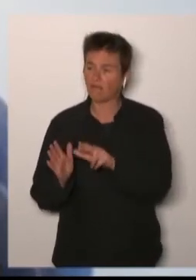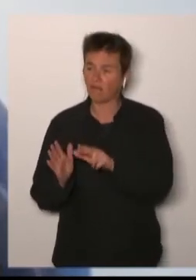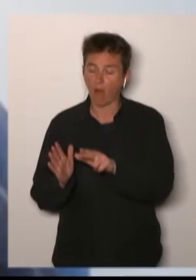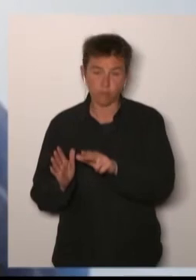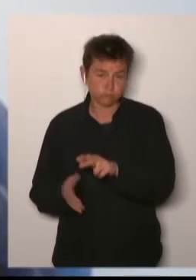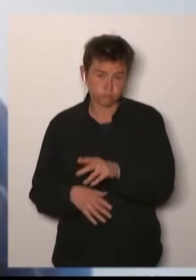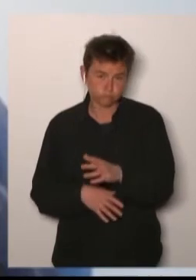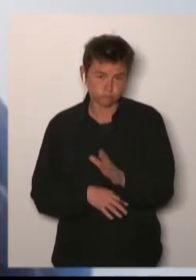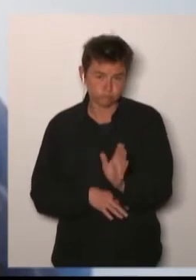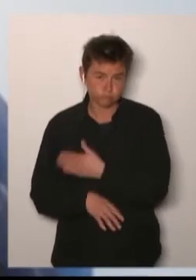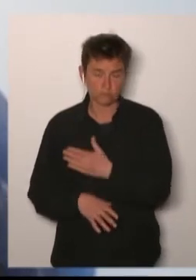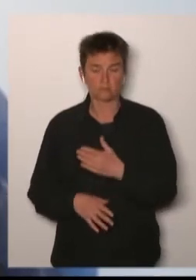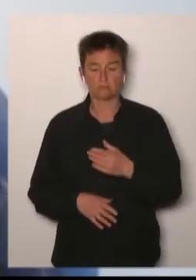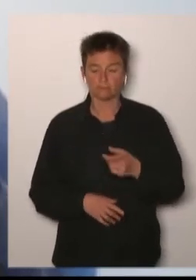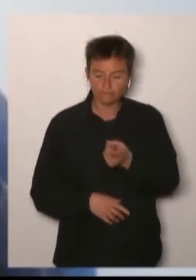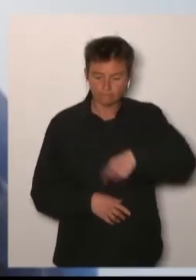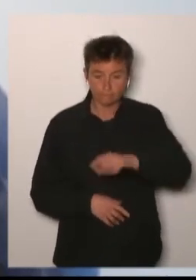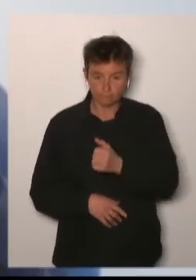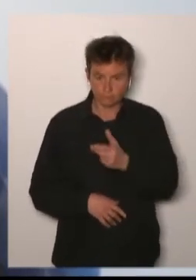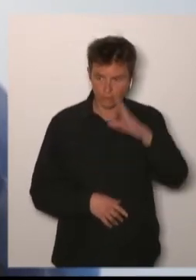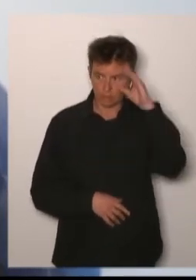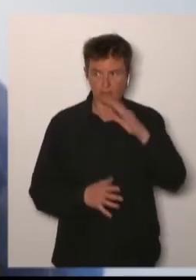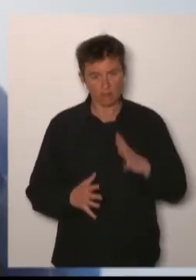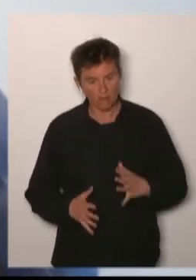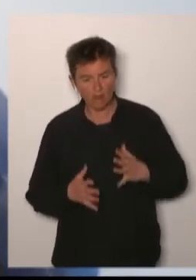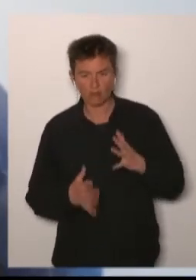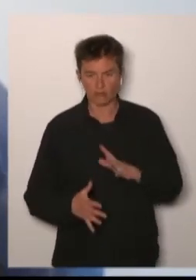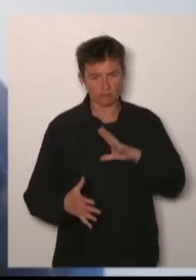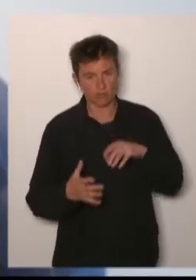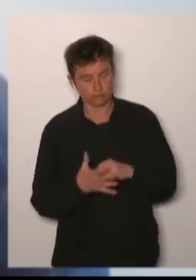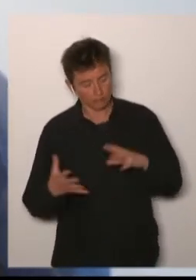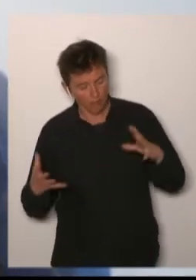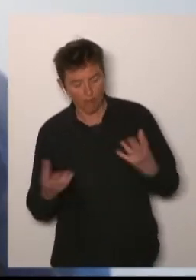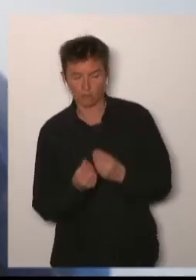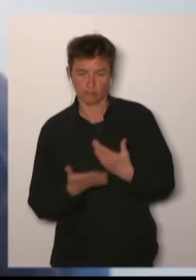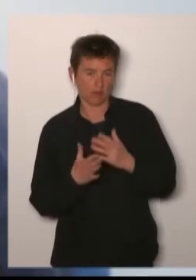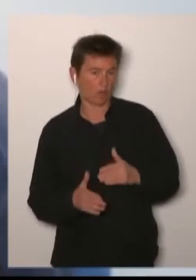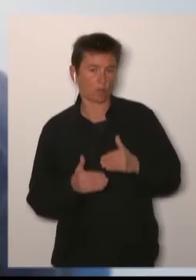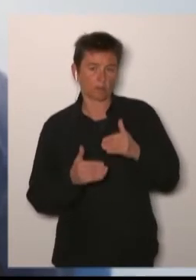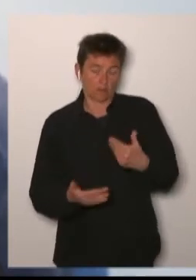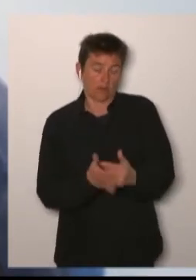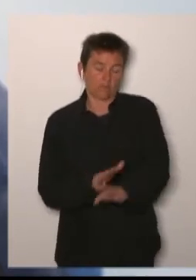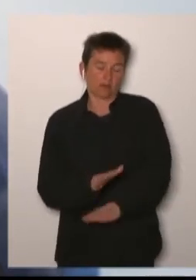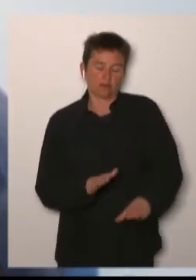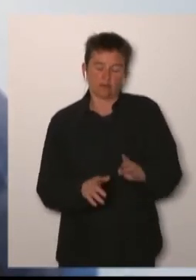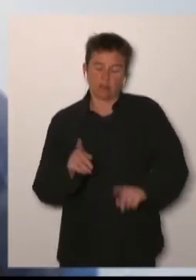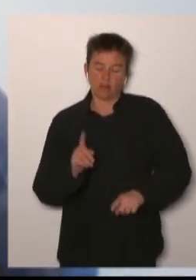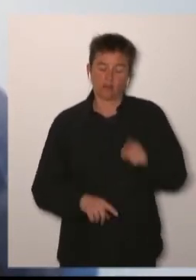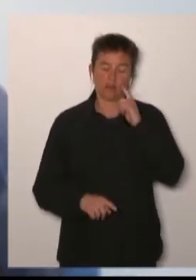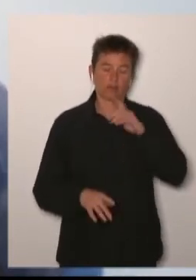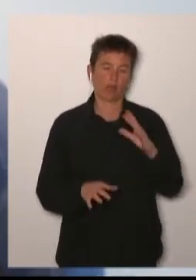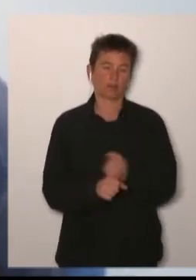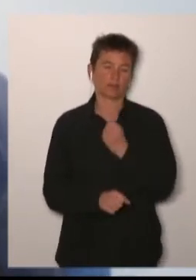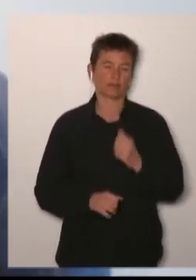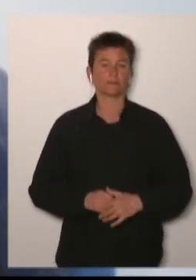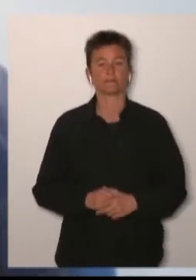multi-stakeholder engagement will continue to remain key and the only way to success.